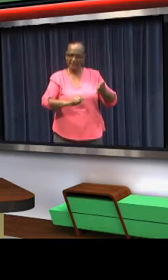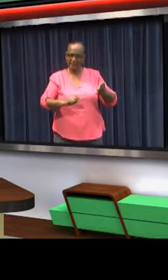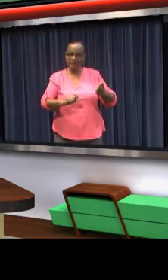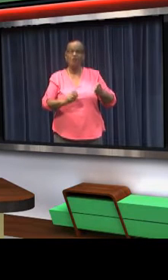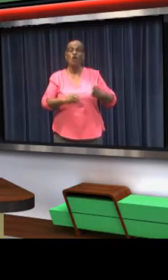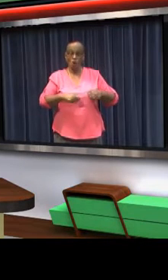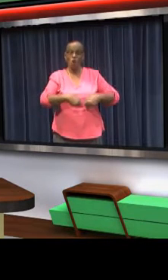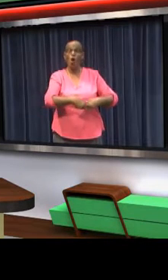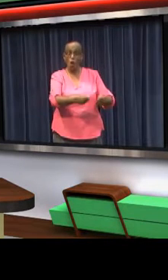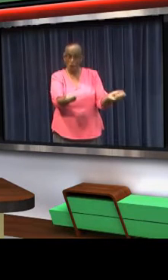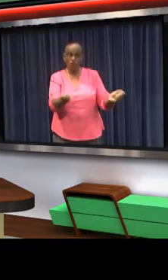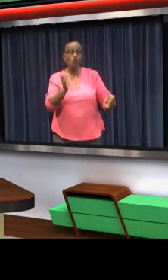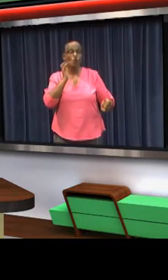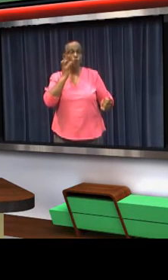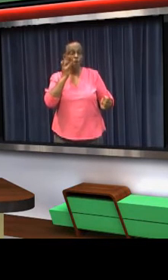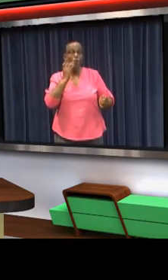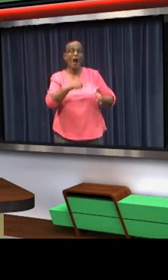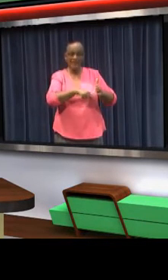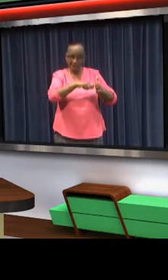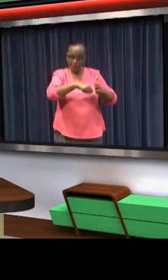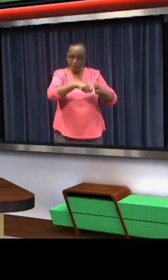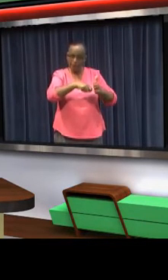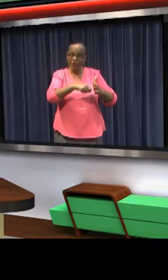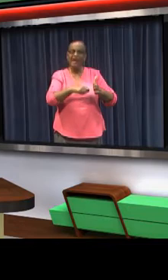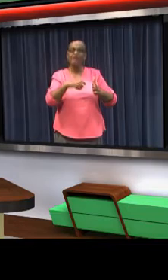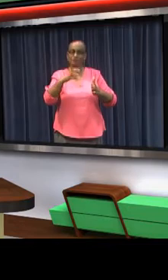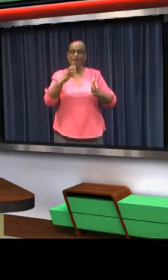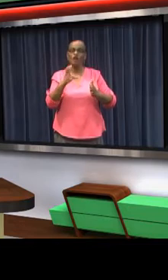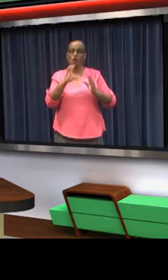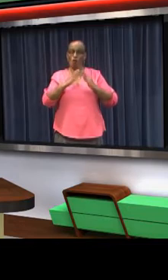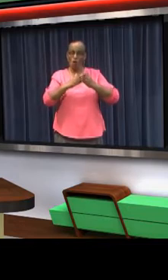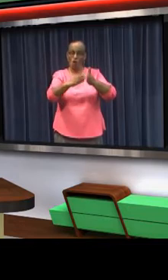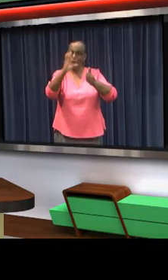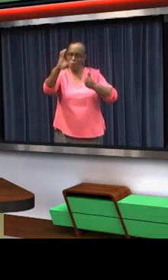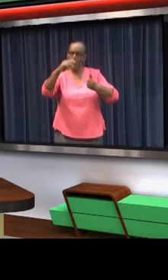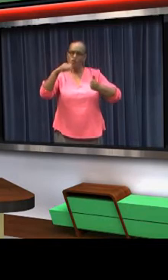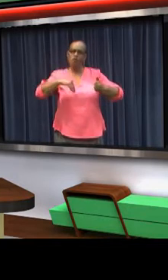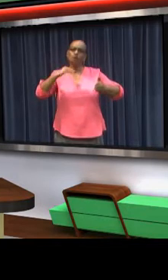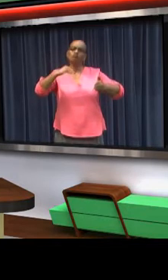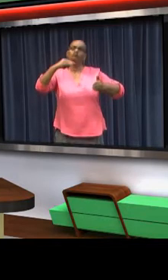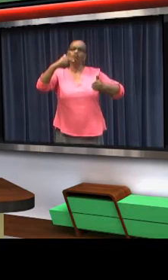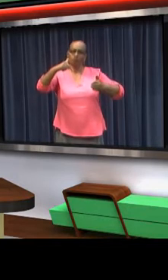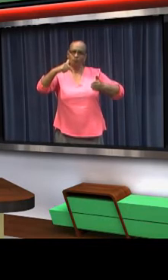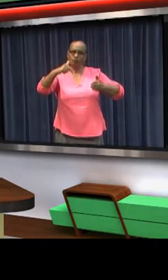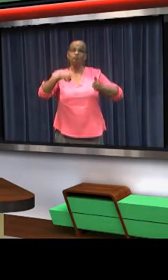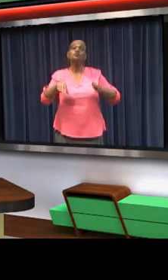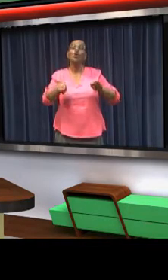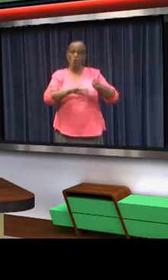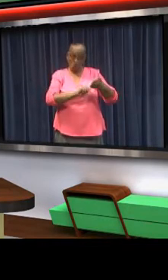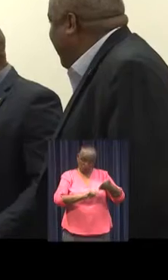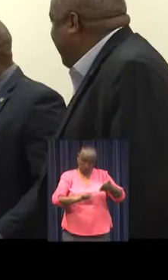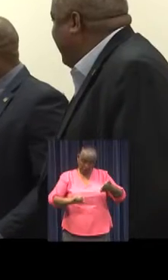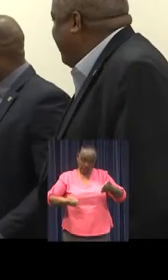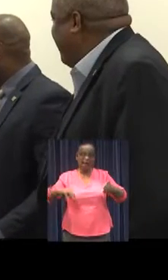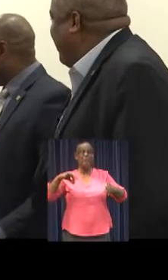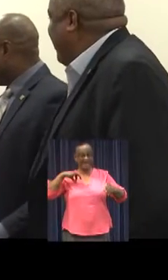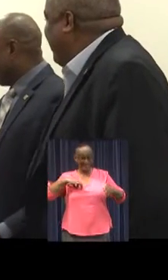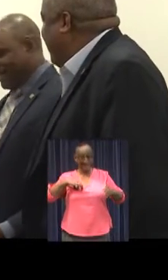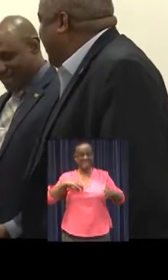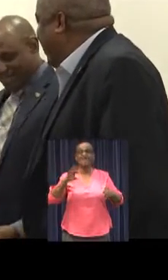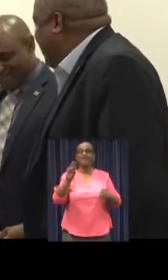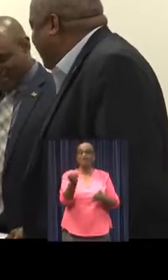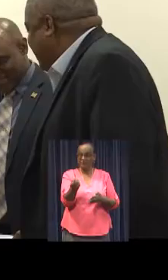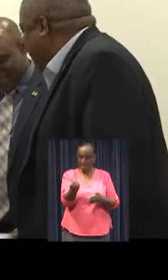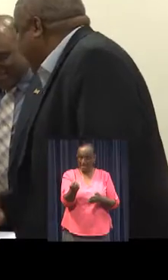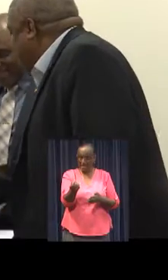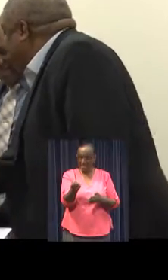This means that the implementation of the water project from Kamoena will take form. The ministers